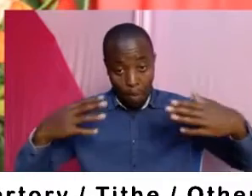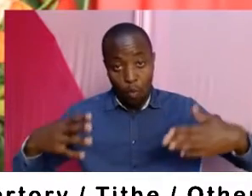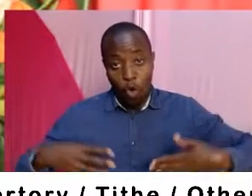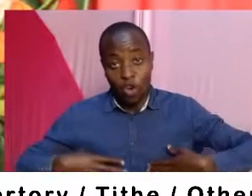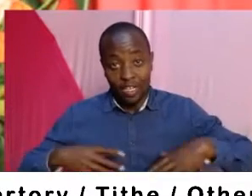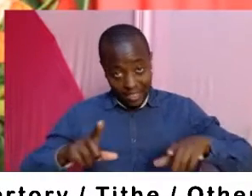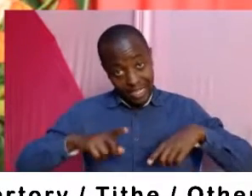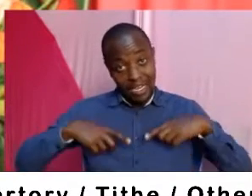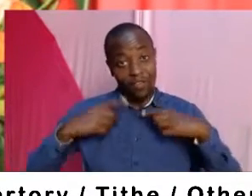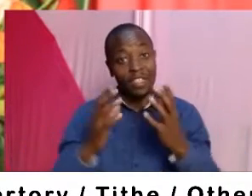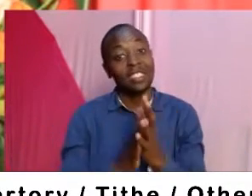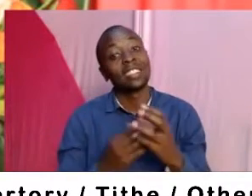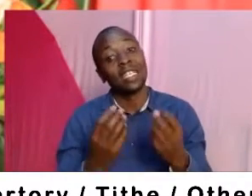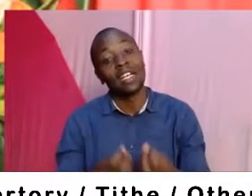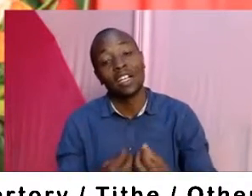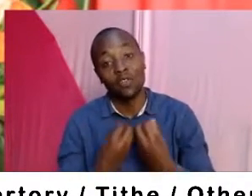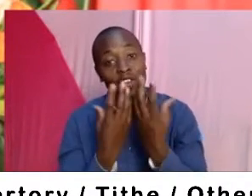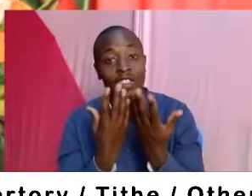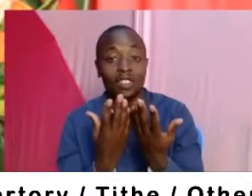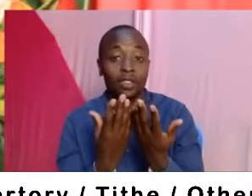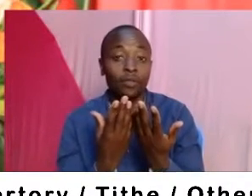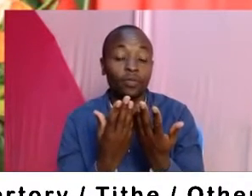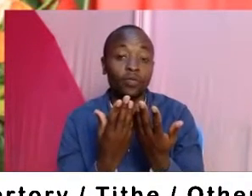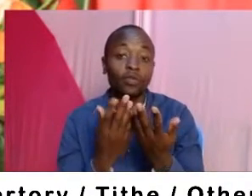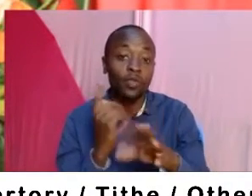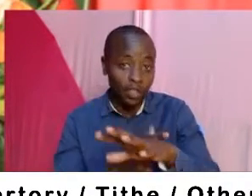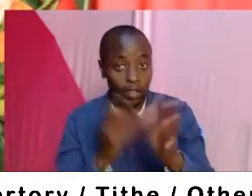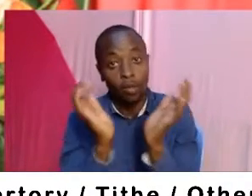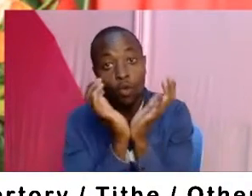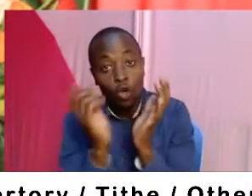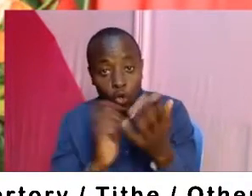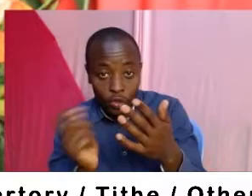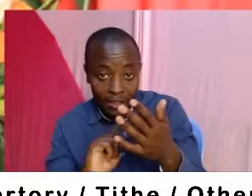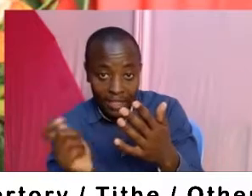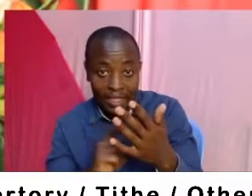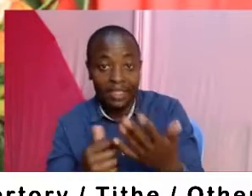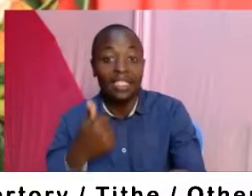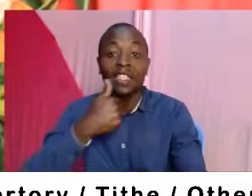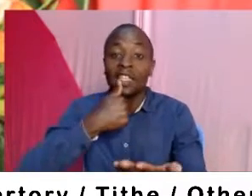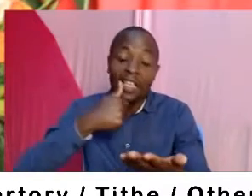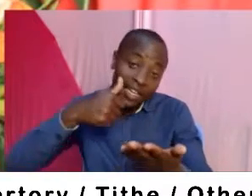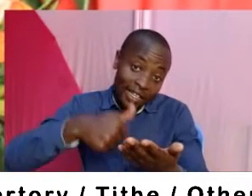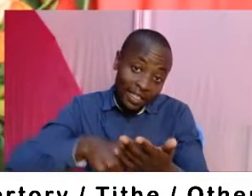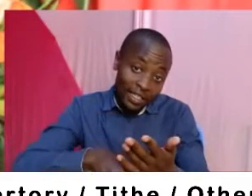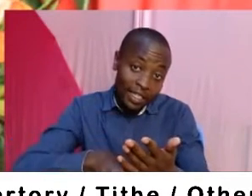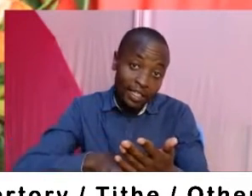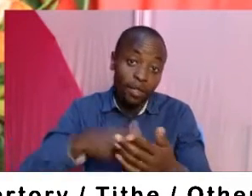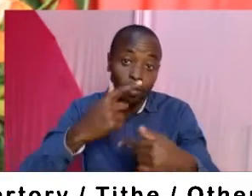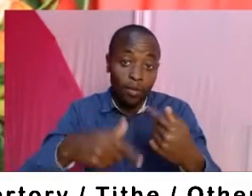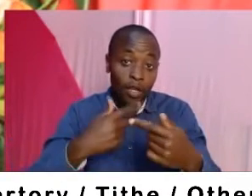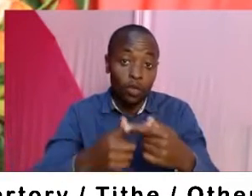as a living sacrifice. And when Paul was writing this letter, when he was talking about